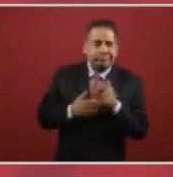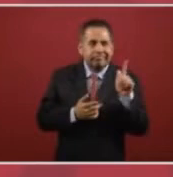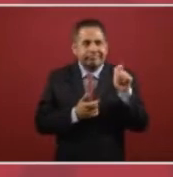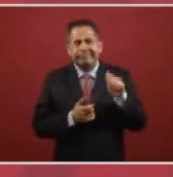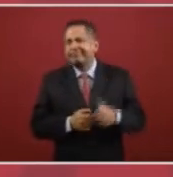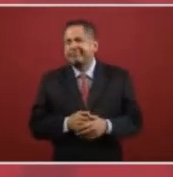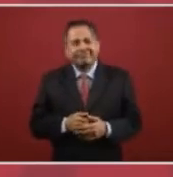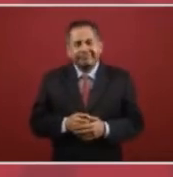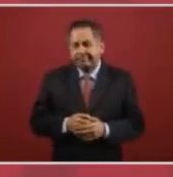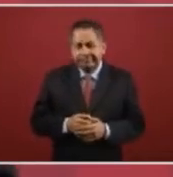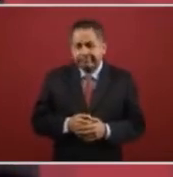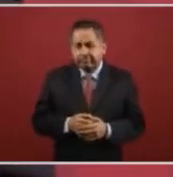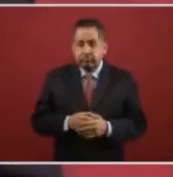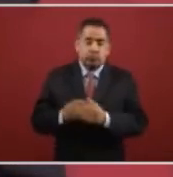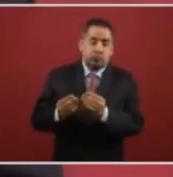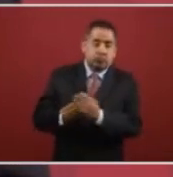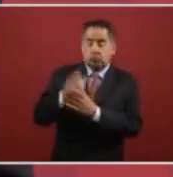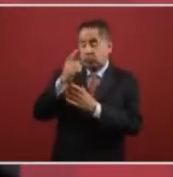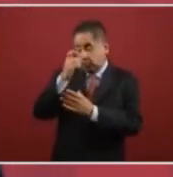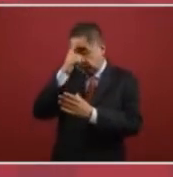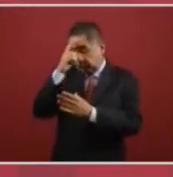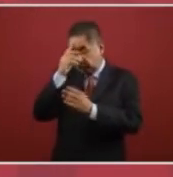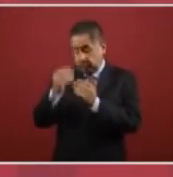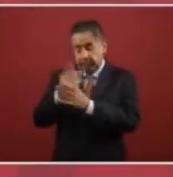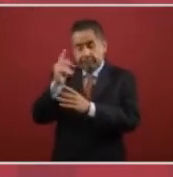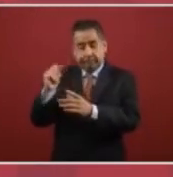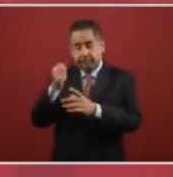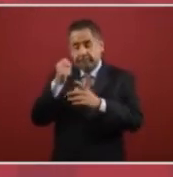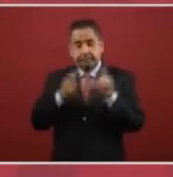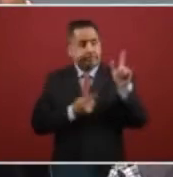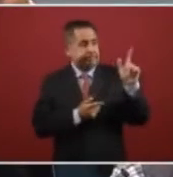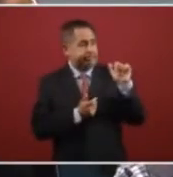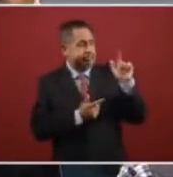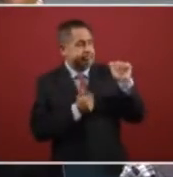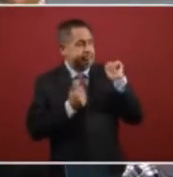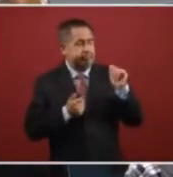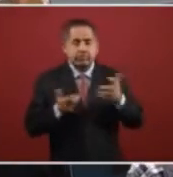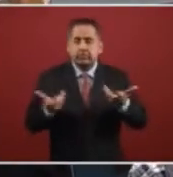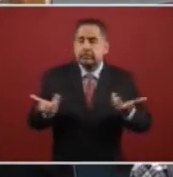what is in the innovation, the technical